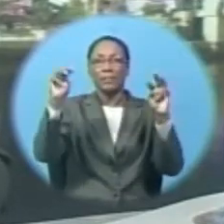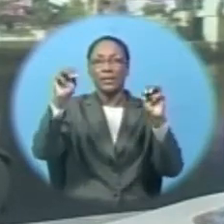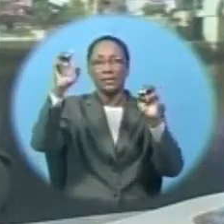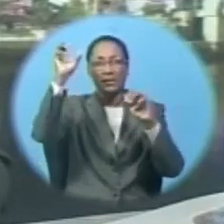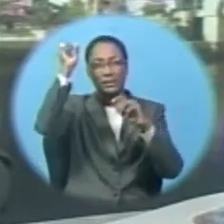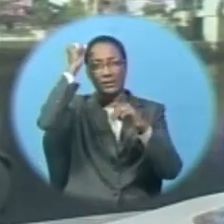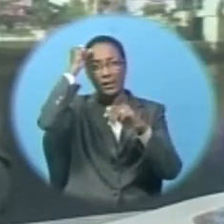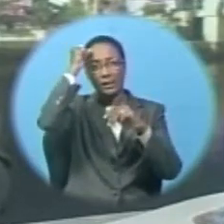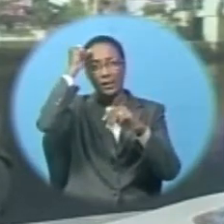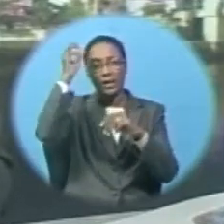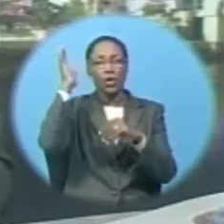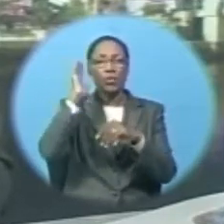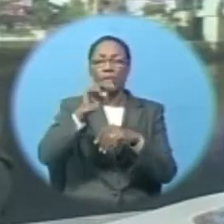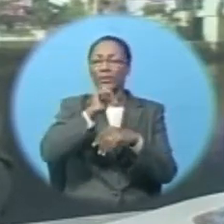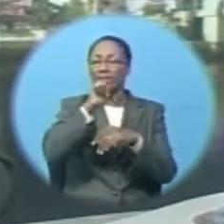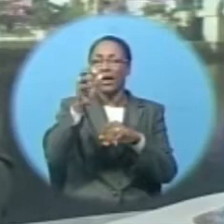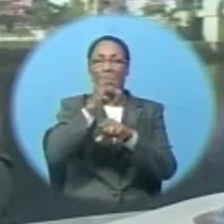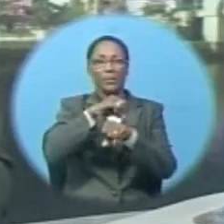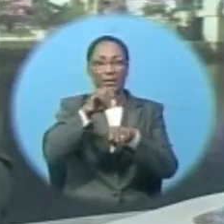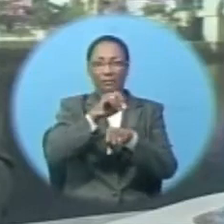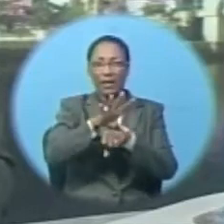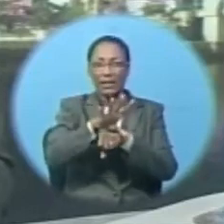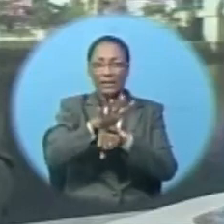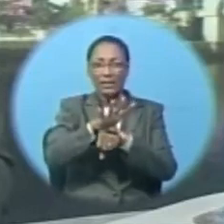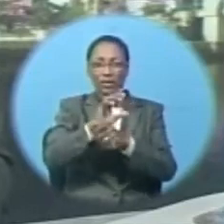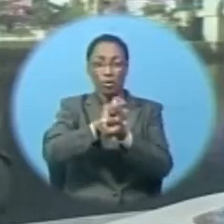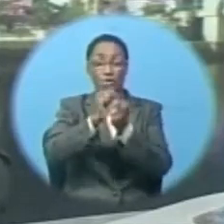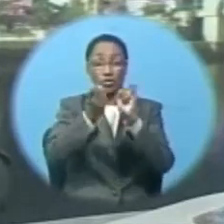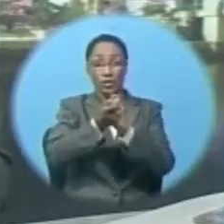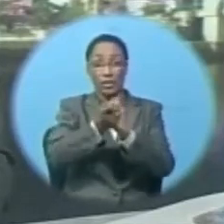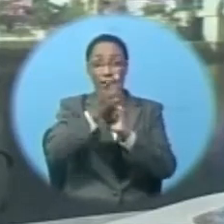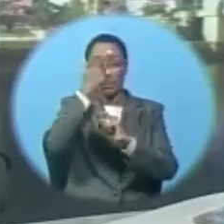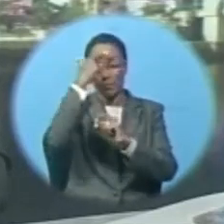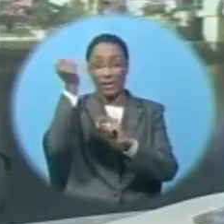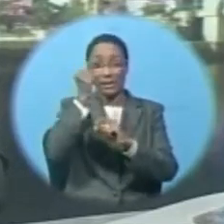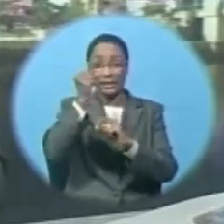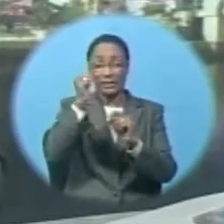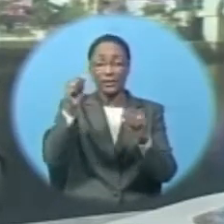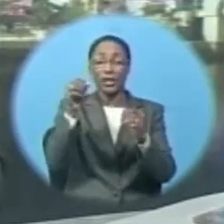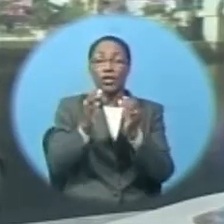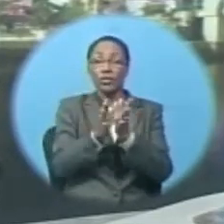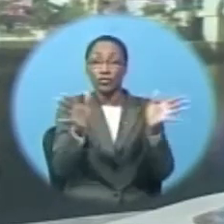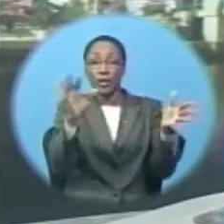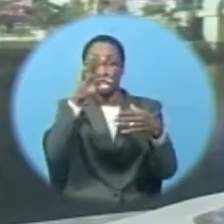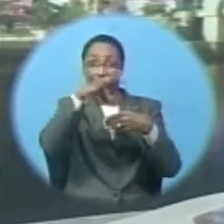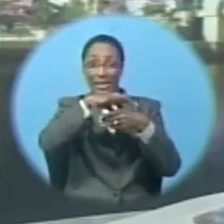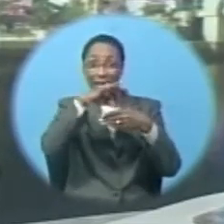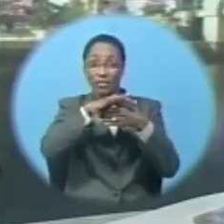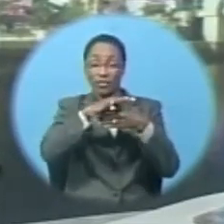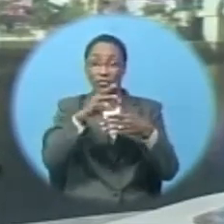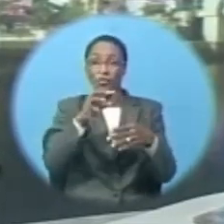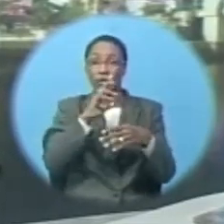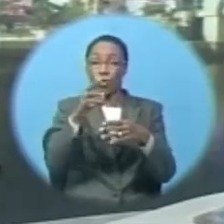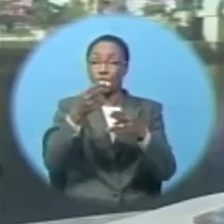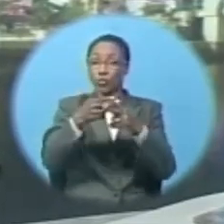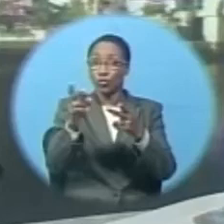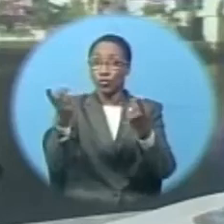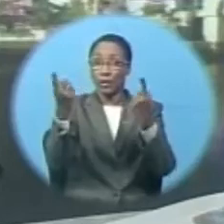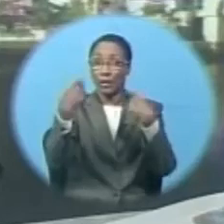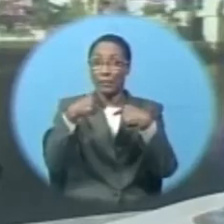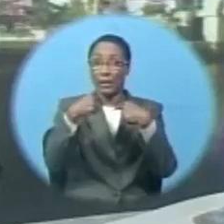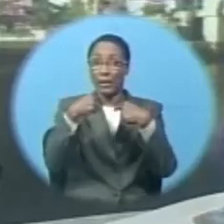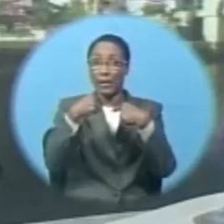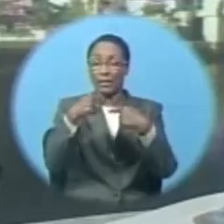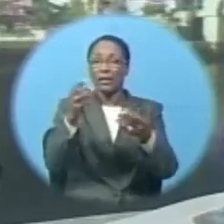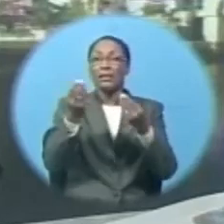will not be affected by the fact that general elections are near. He stresses government is responsible and the proposals